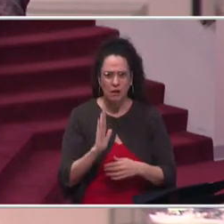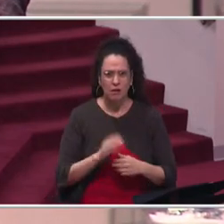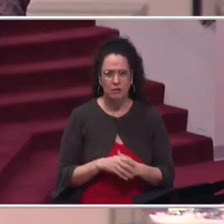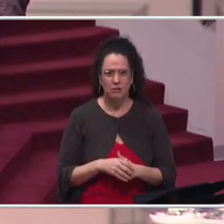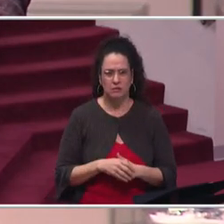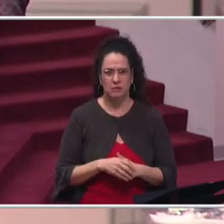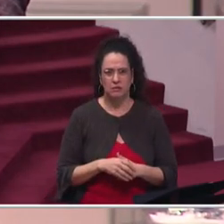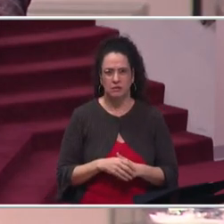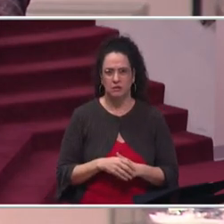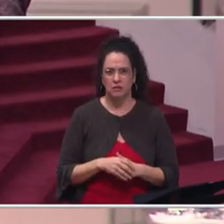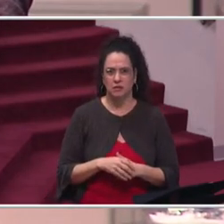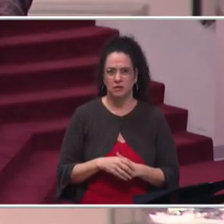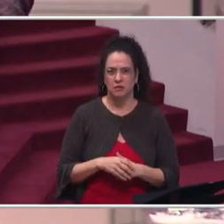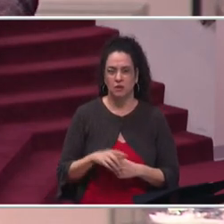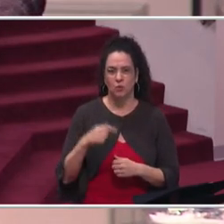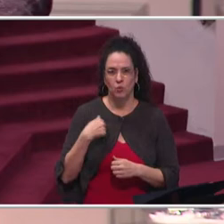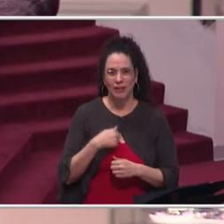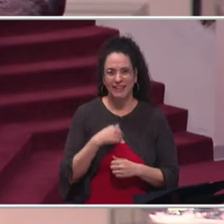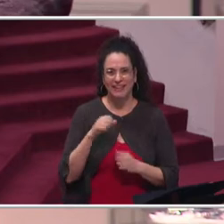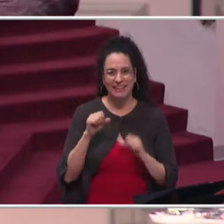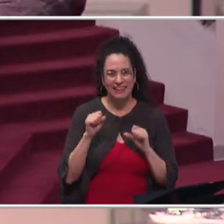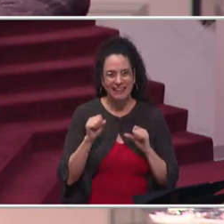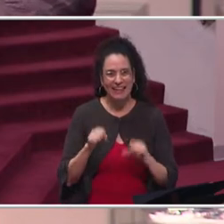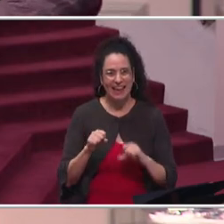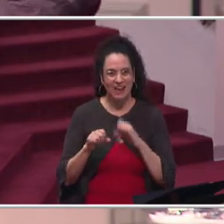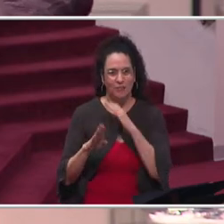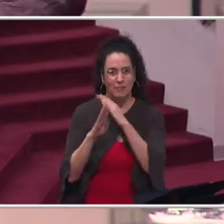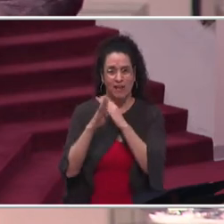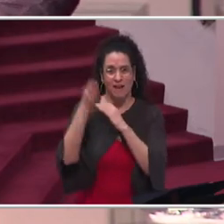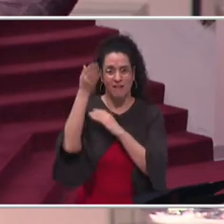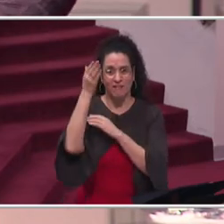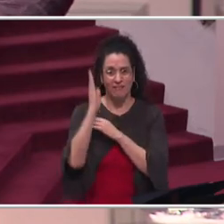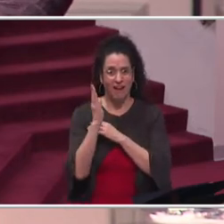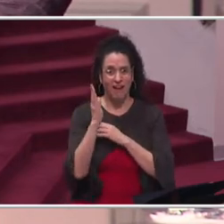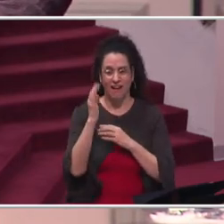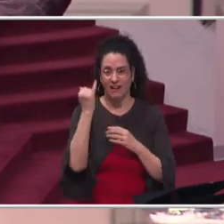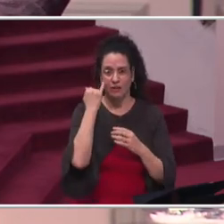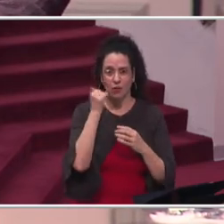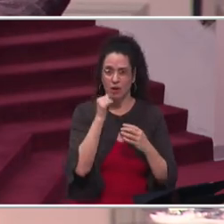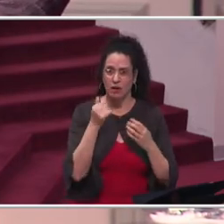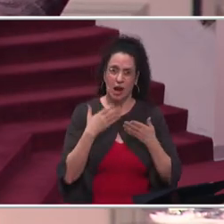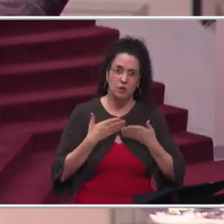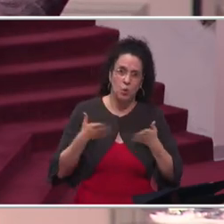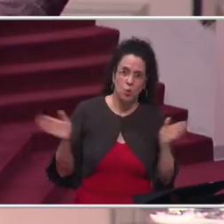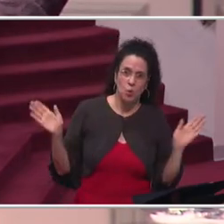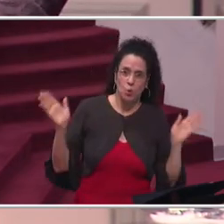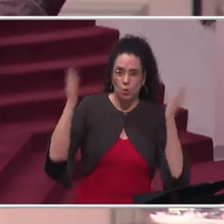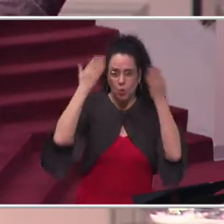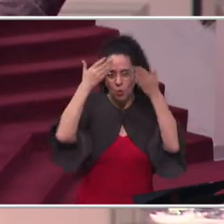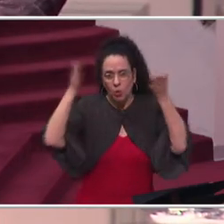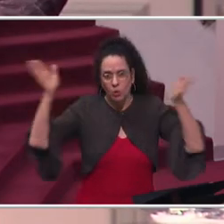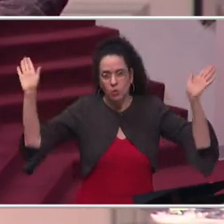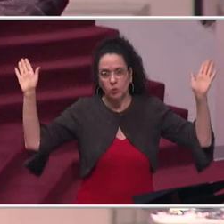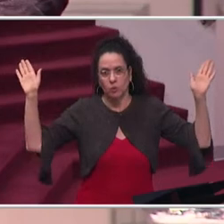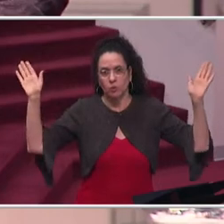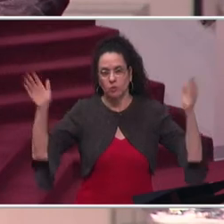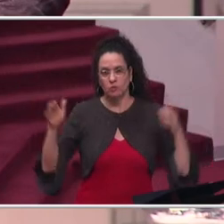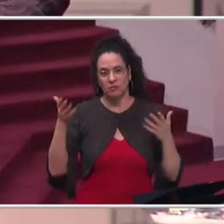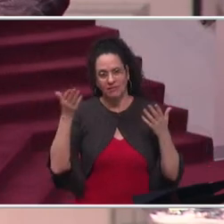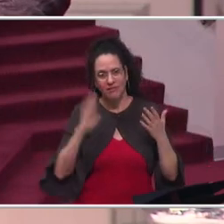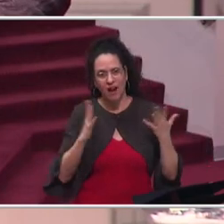We can hold ourselves back from experiencing all that God wants us to experience.